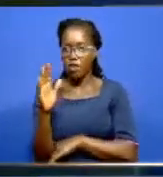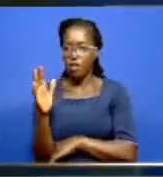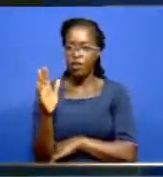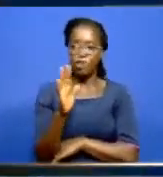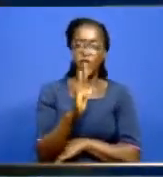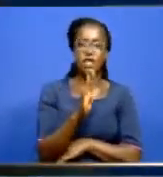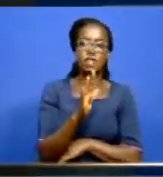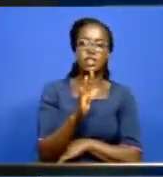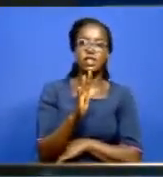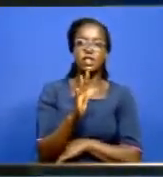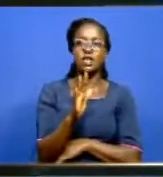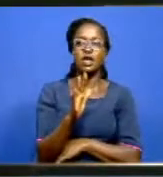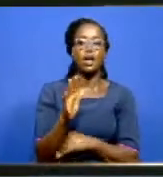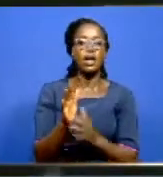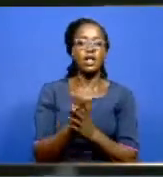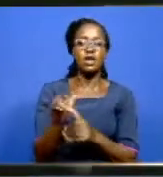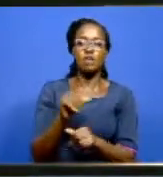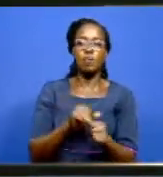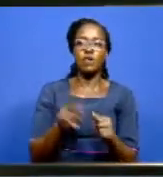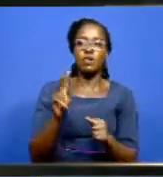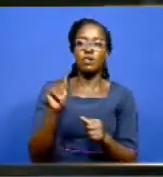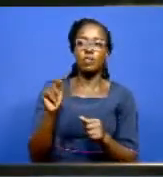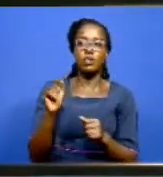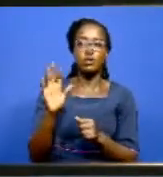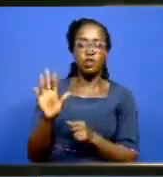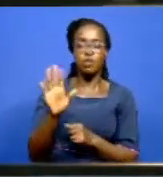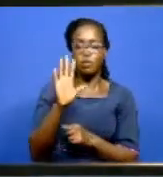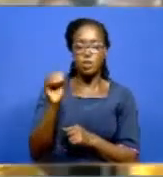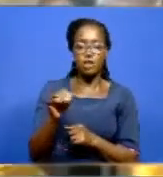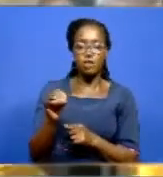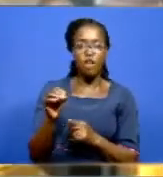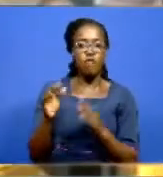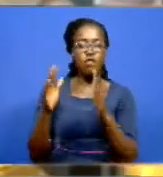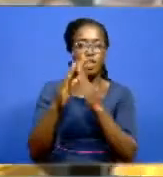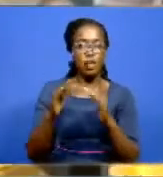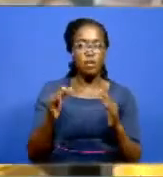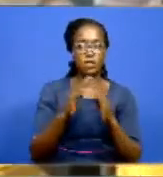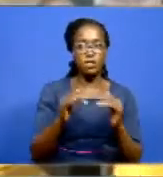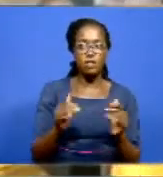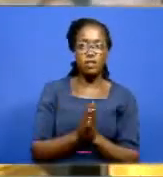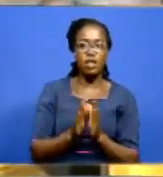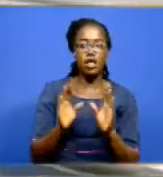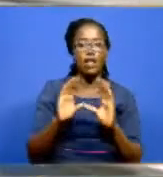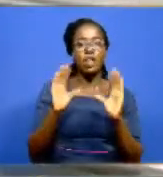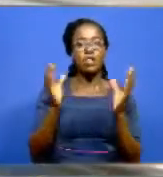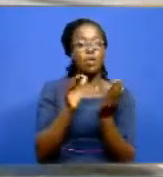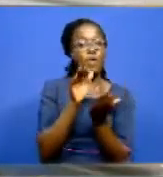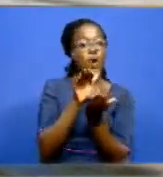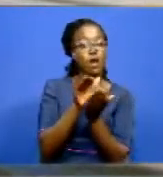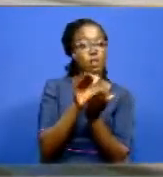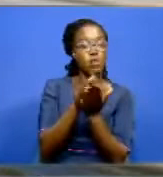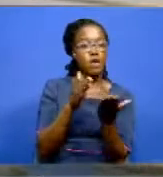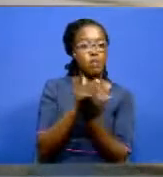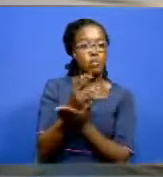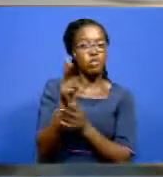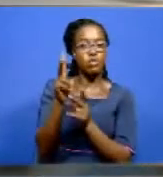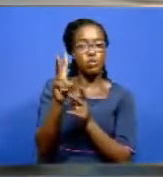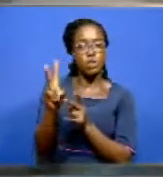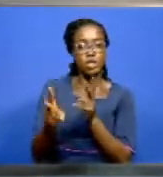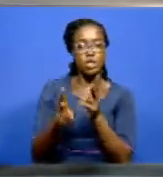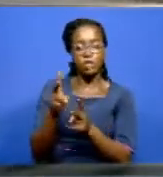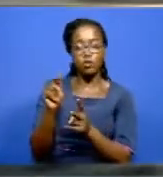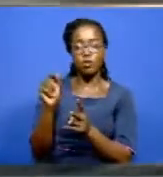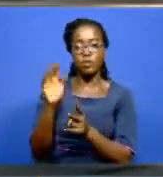sold and covering about 2.5% of the households concerned. Meanwhile, the World Bank approved a total of